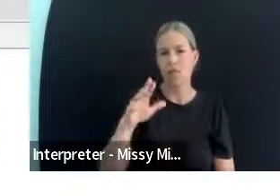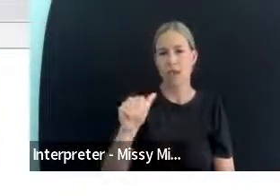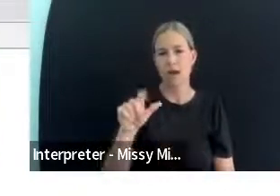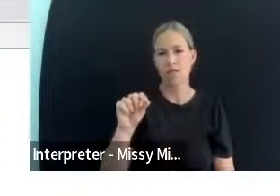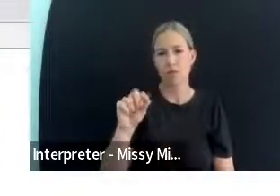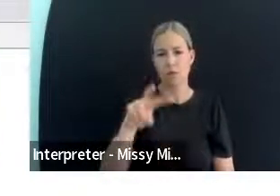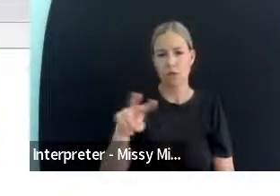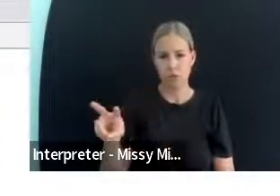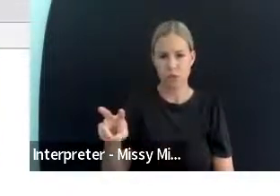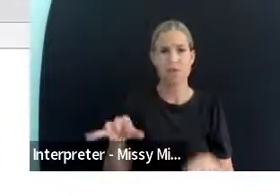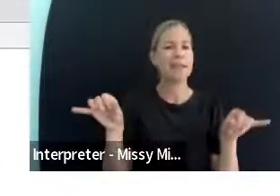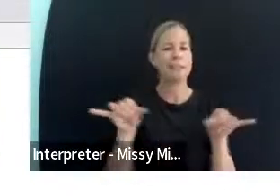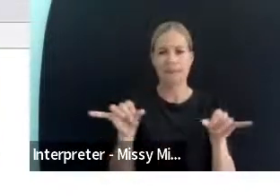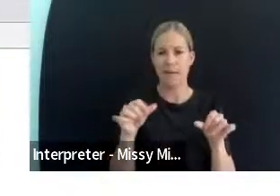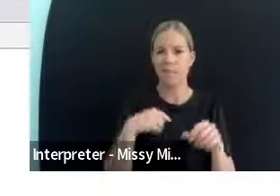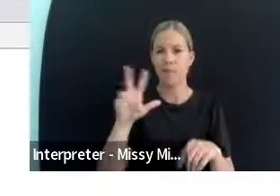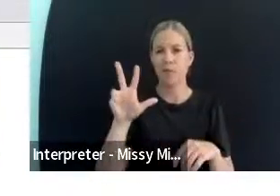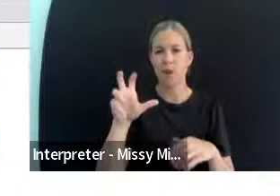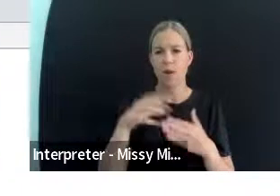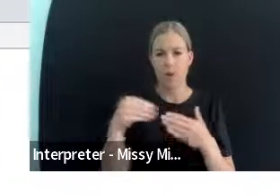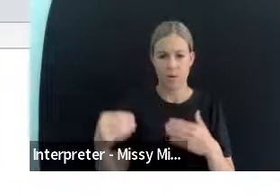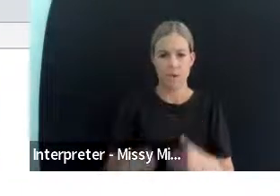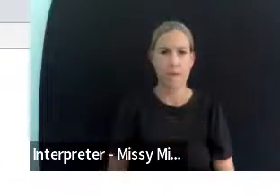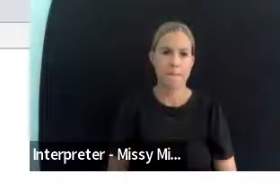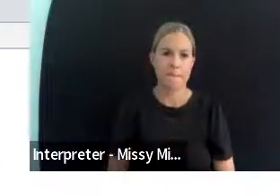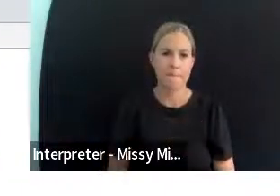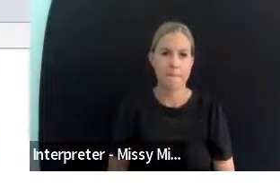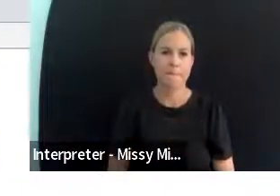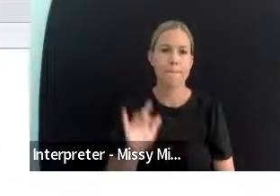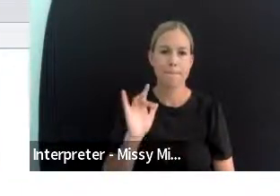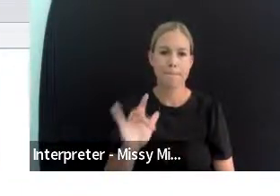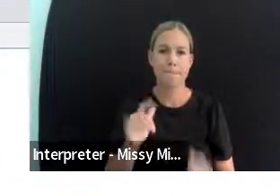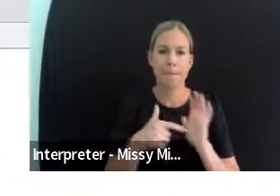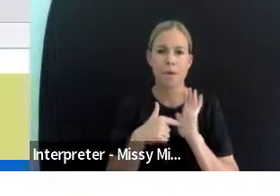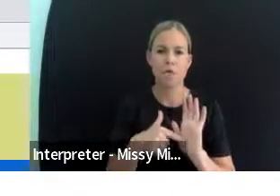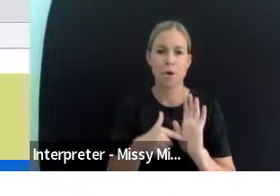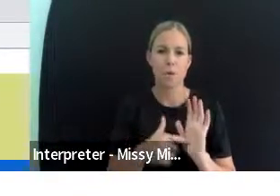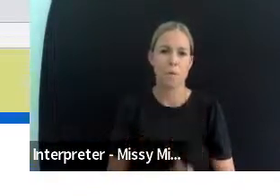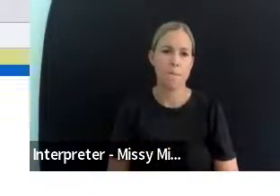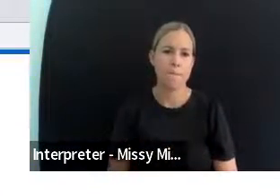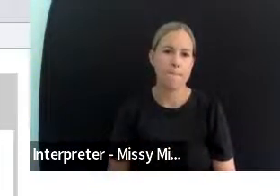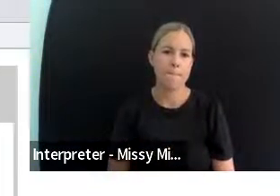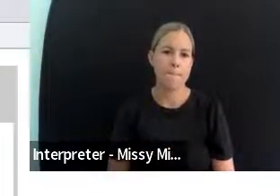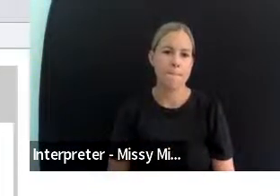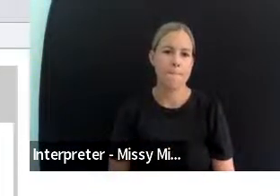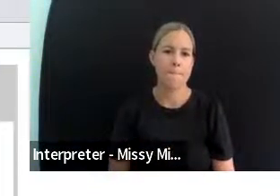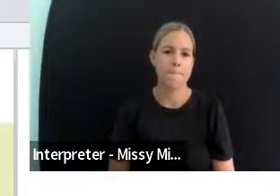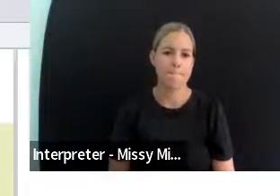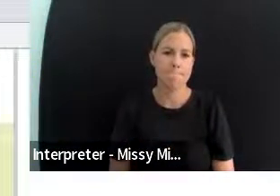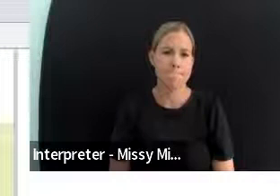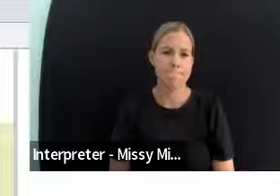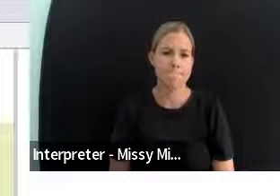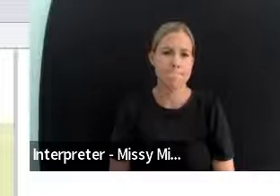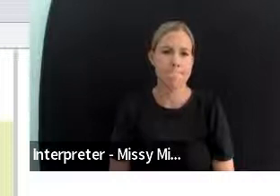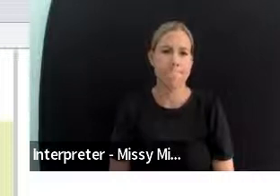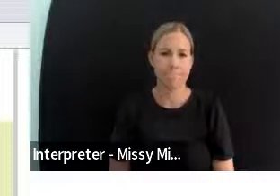amount in here of $300. And then click on Show Results. So what you see here